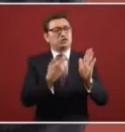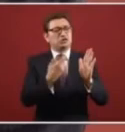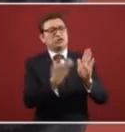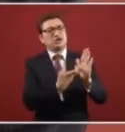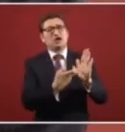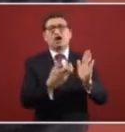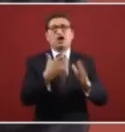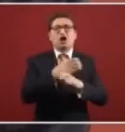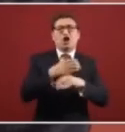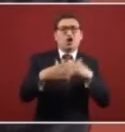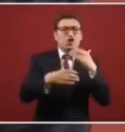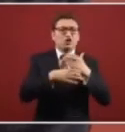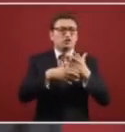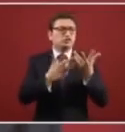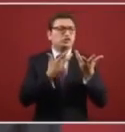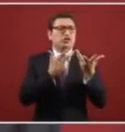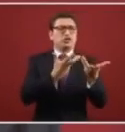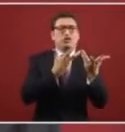material.